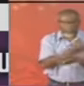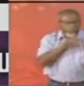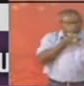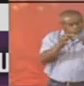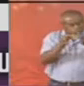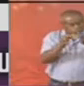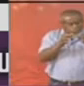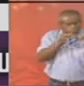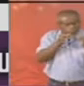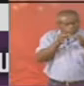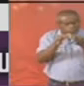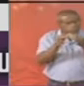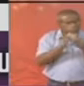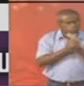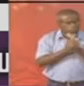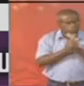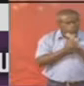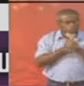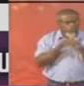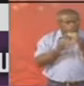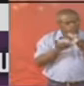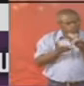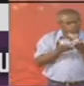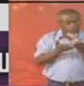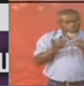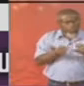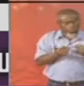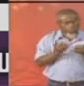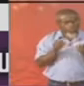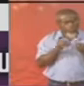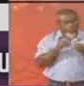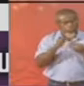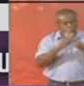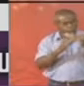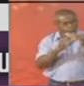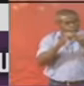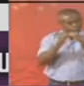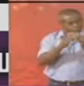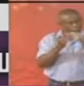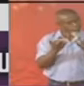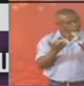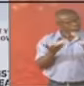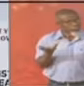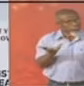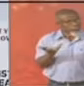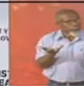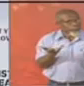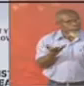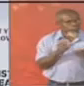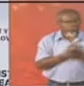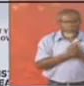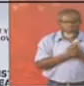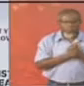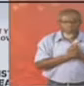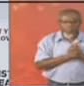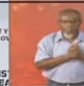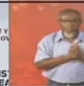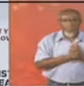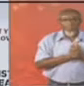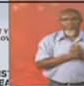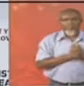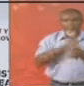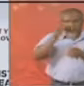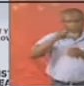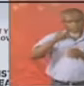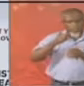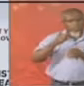they fearful or anxious about it or willing, etc. I hope that was clear. Thank you. Okay, so yes, we